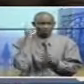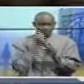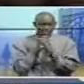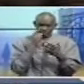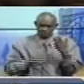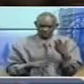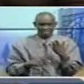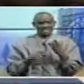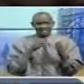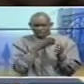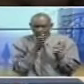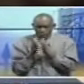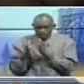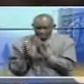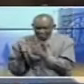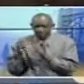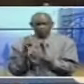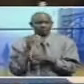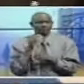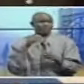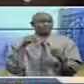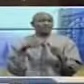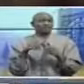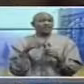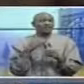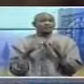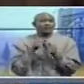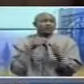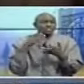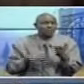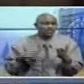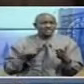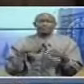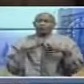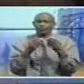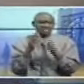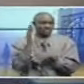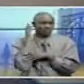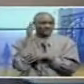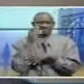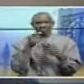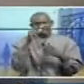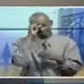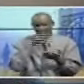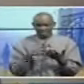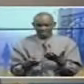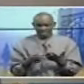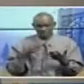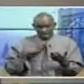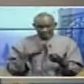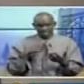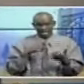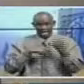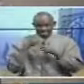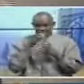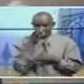of violence shows that the government has failed in one of its core mandates, providing security to all Kenyans. State actors and non-state